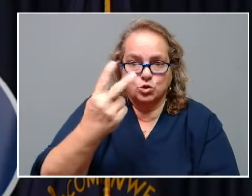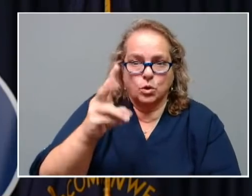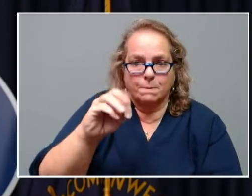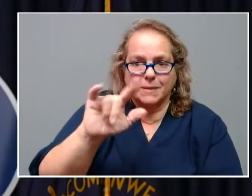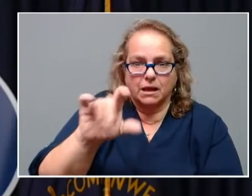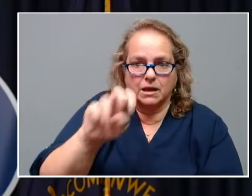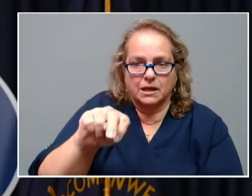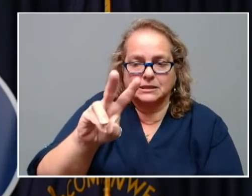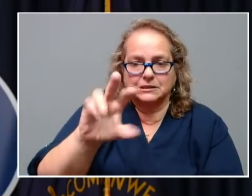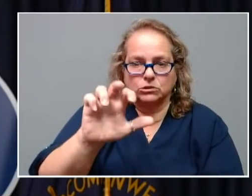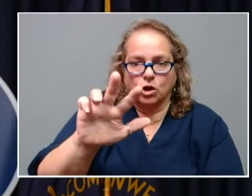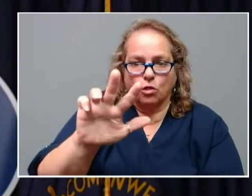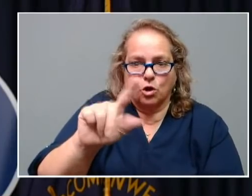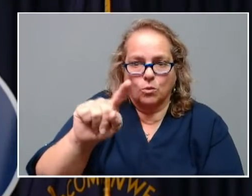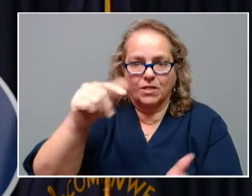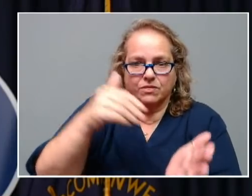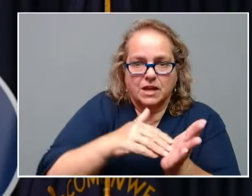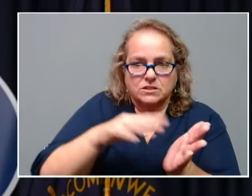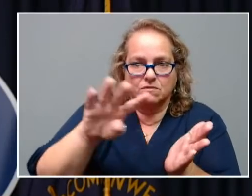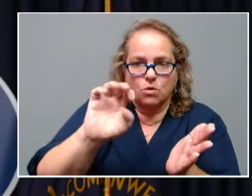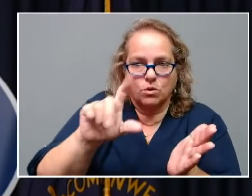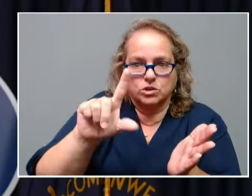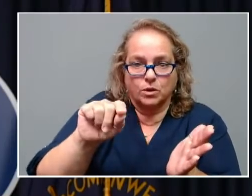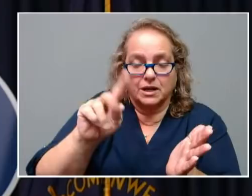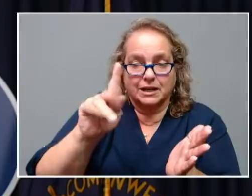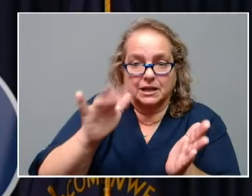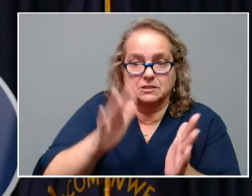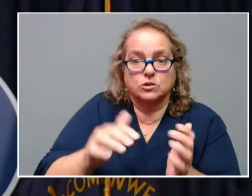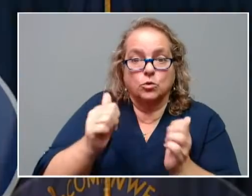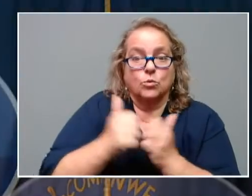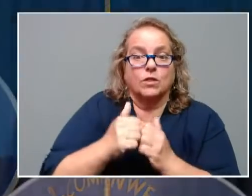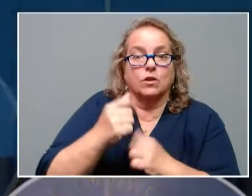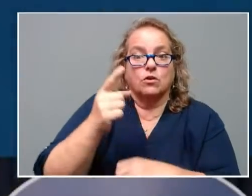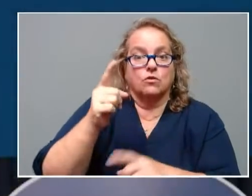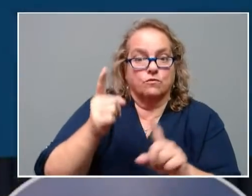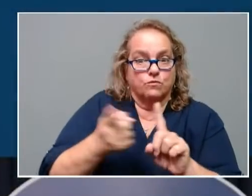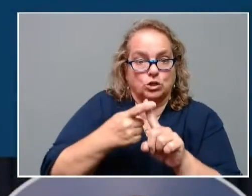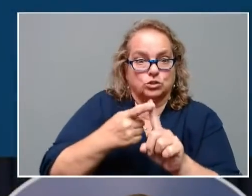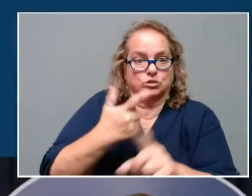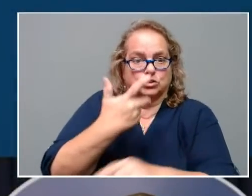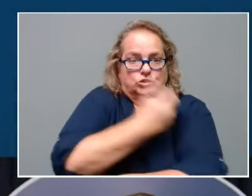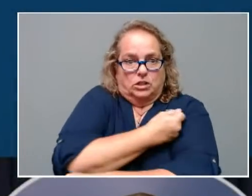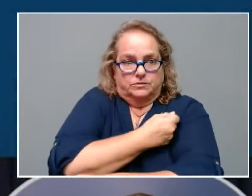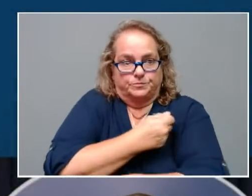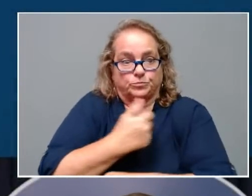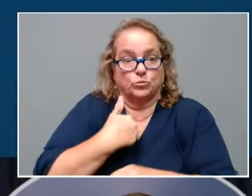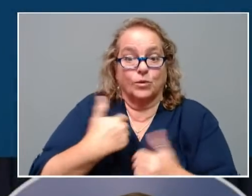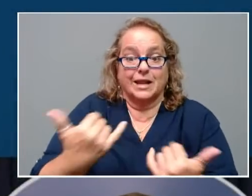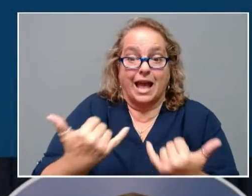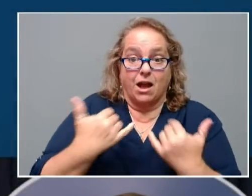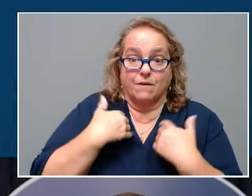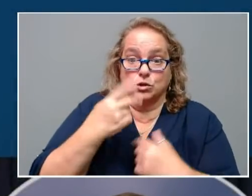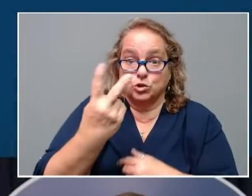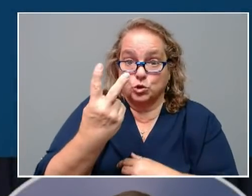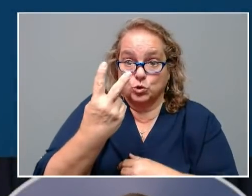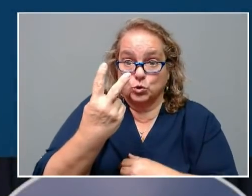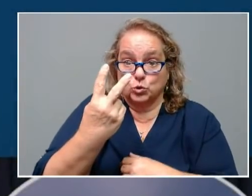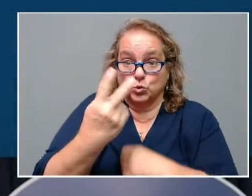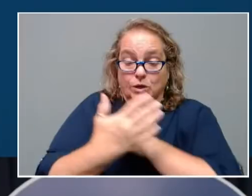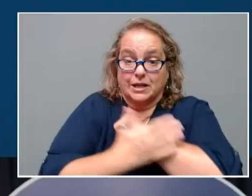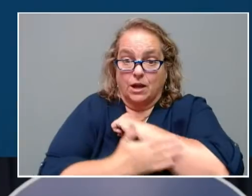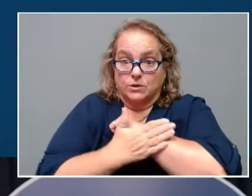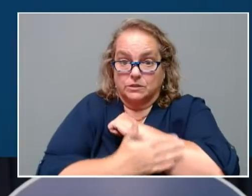2,631,420 Kentuckians with at least their very first shot of hope. We now have 2 counties with over 3/4 of all their